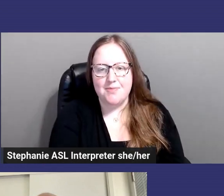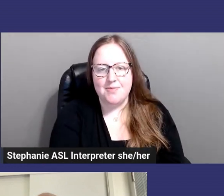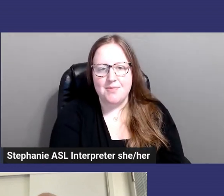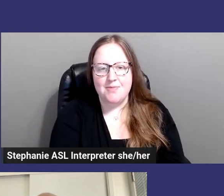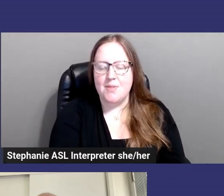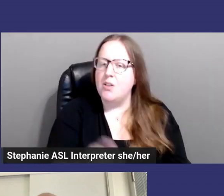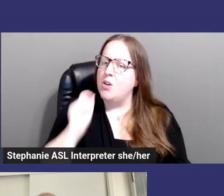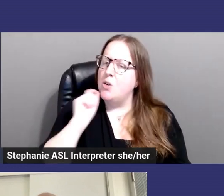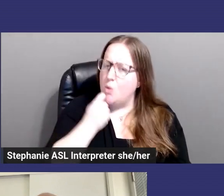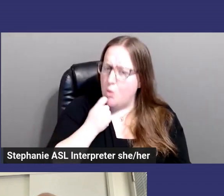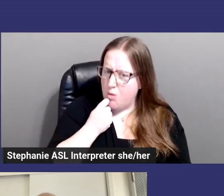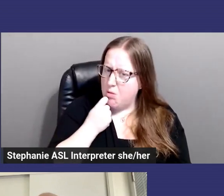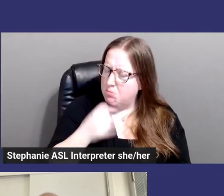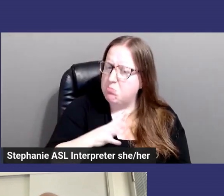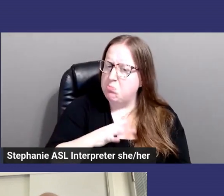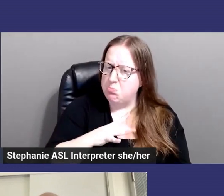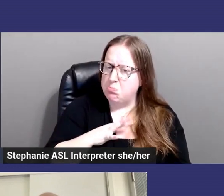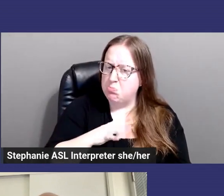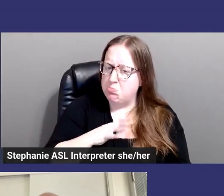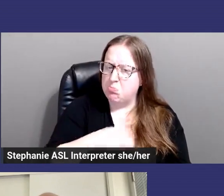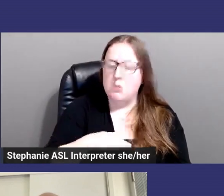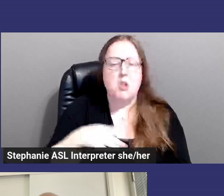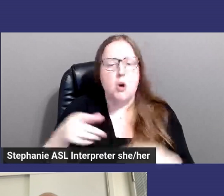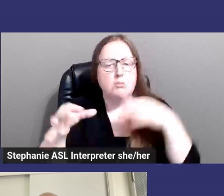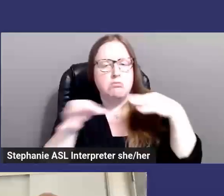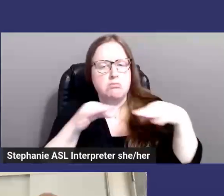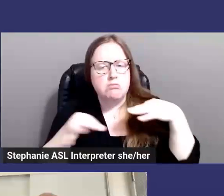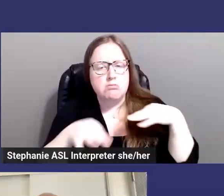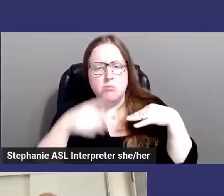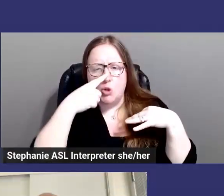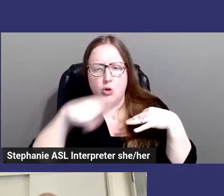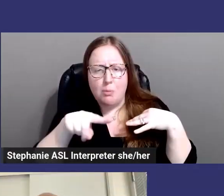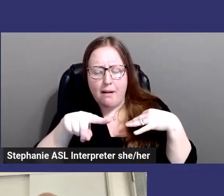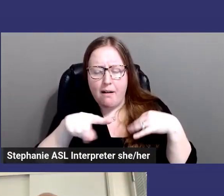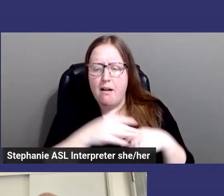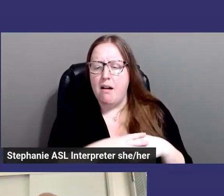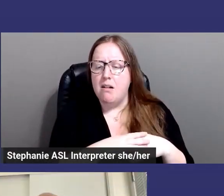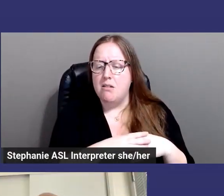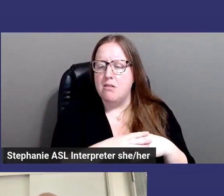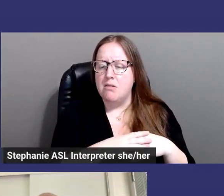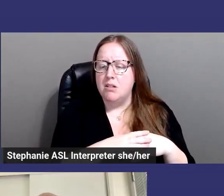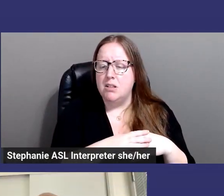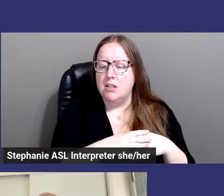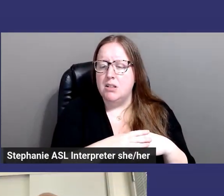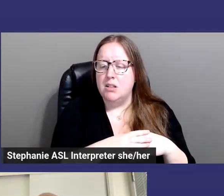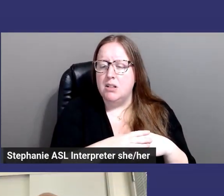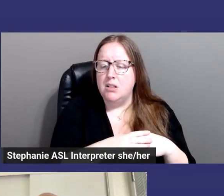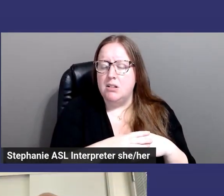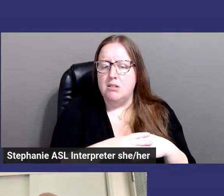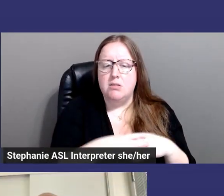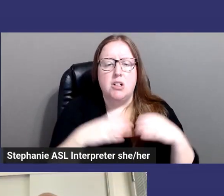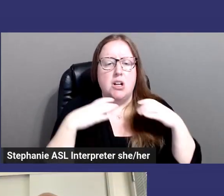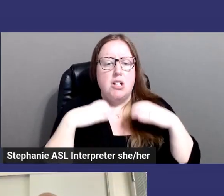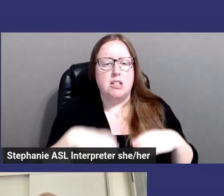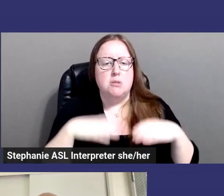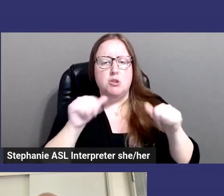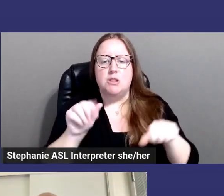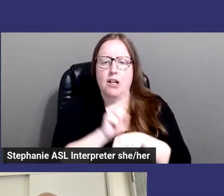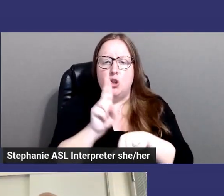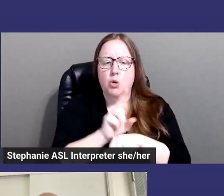Cool. So tell us a little bit about how customers can integrate partner solutions into Lattice.